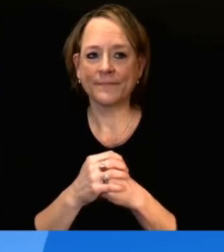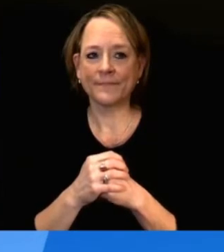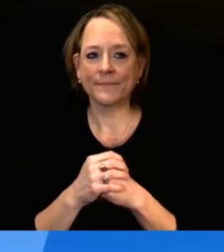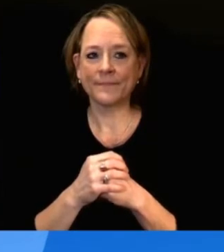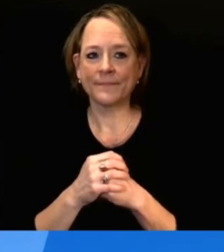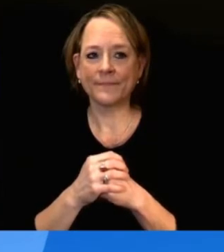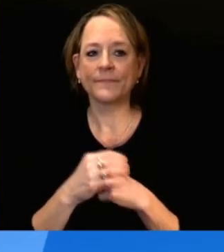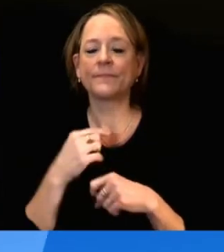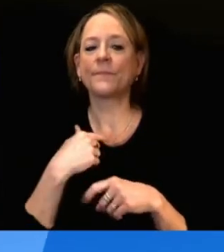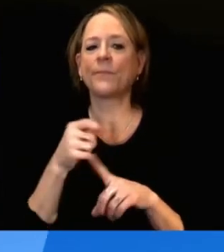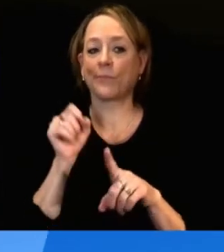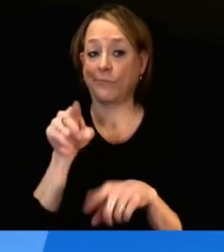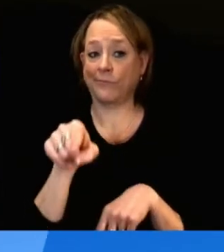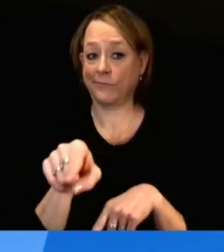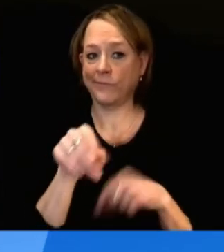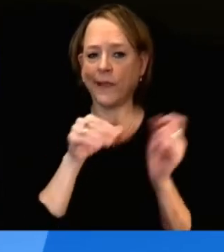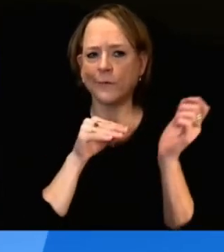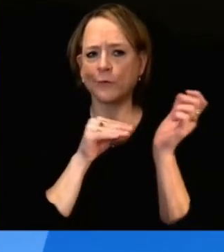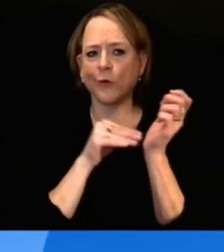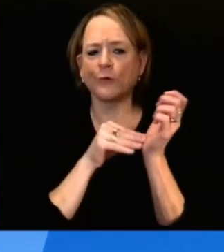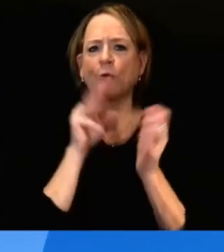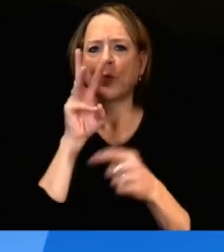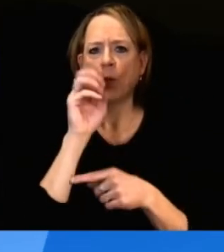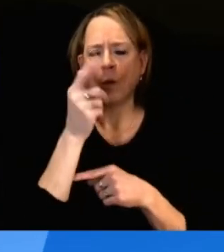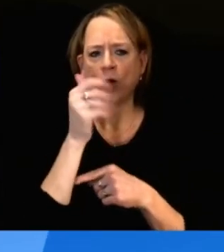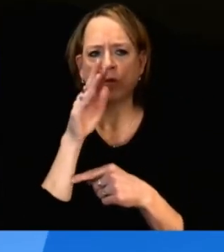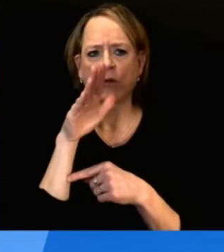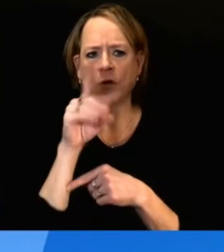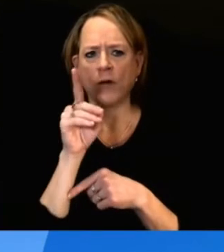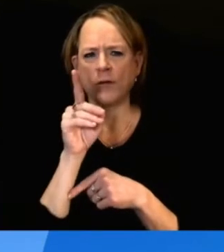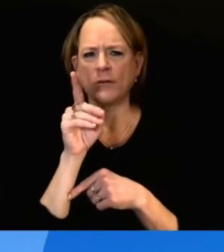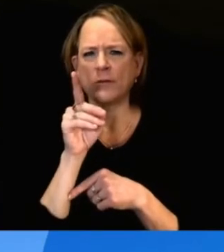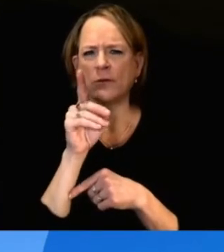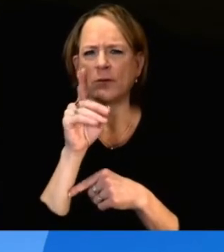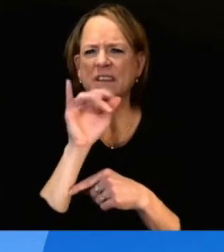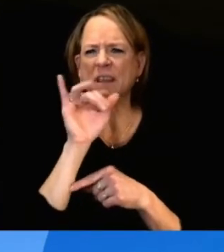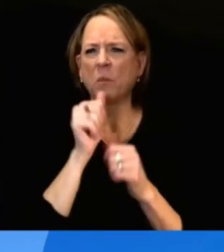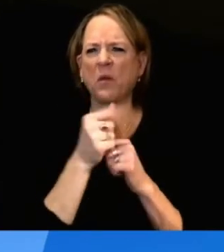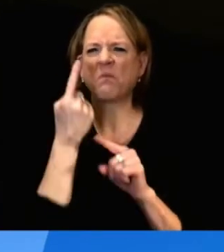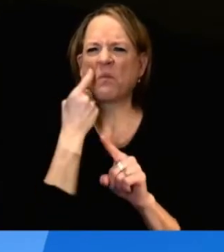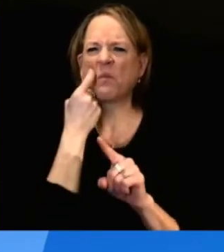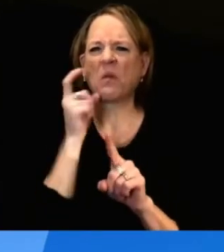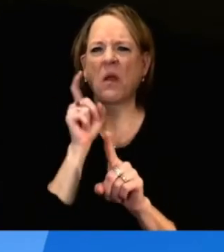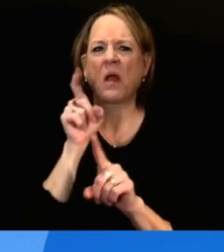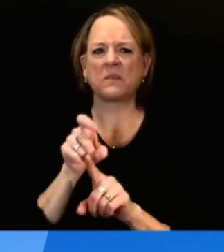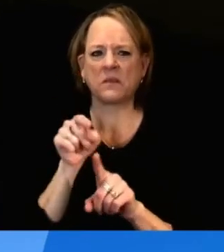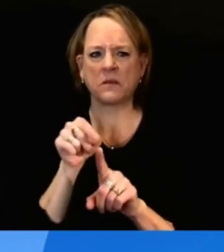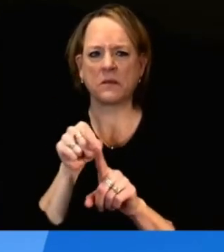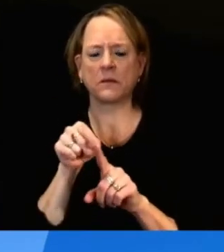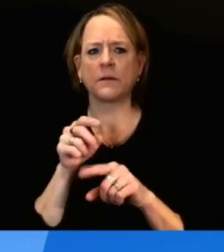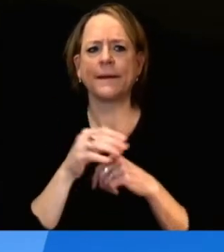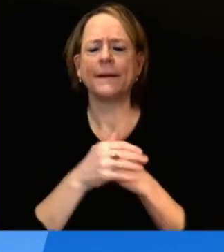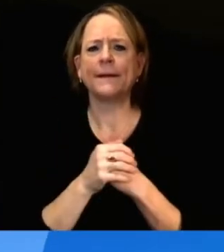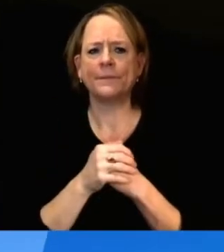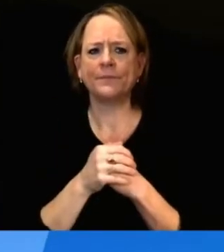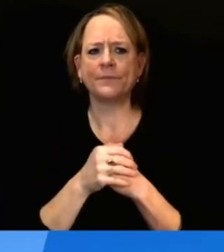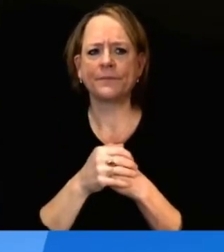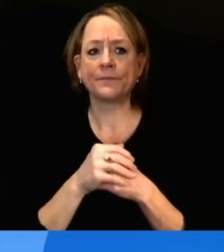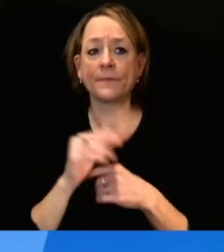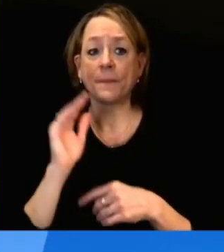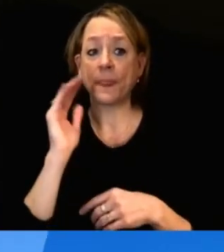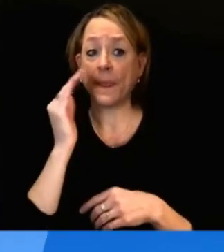as the question that you were originally asked. My question is, with more people getting vaccinated, or the amount of people that are